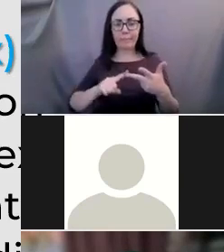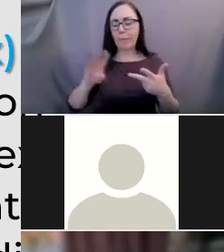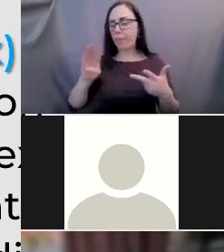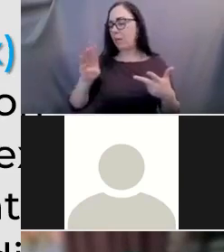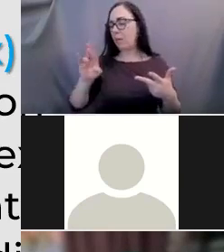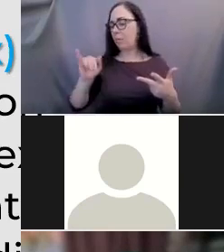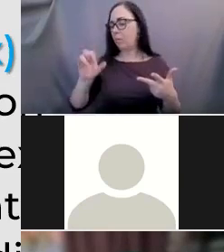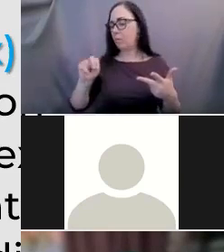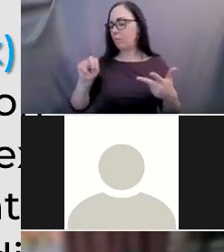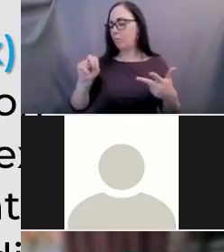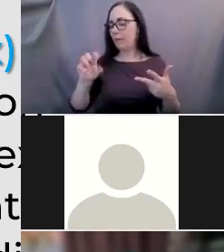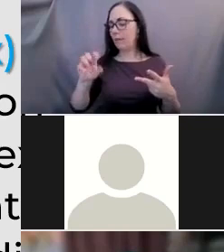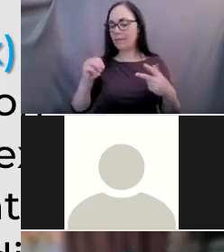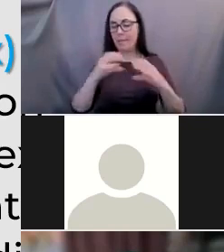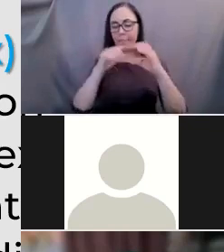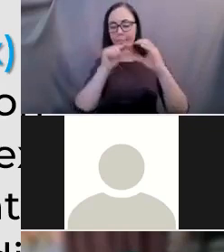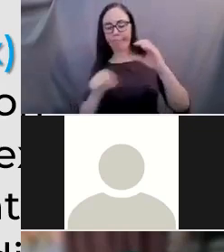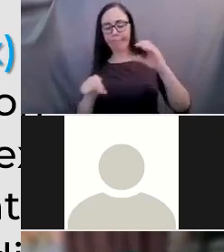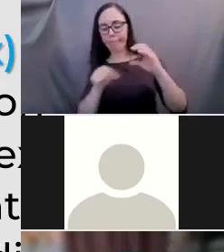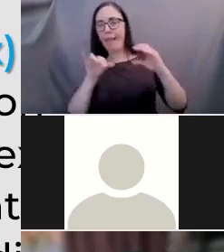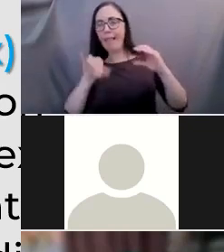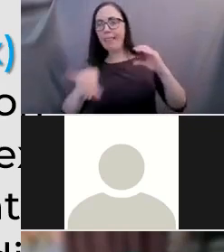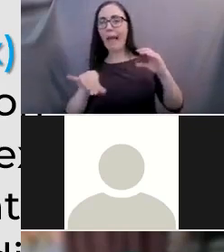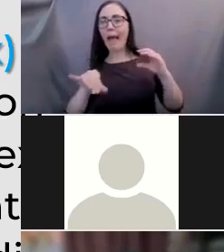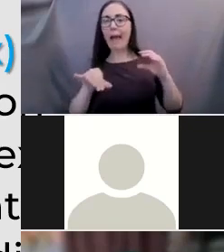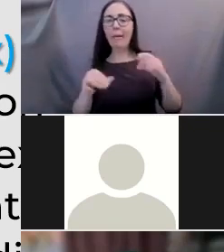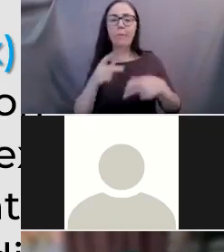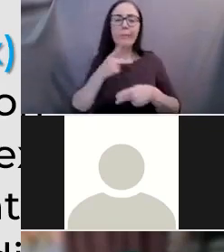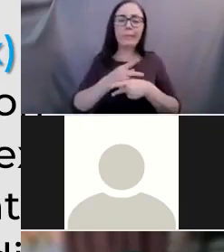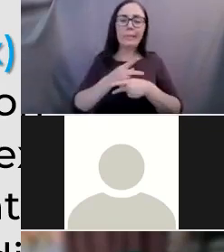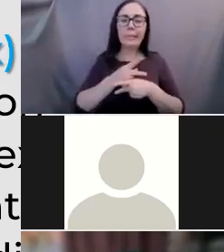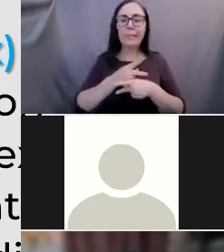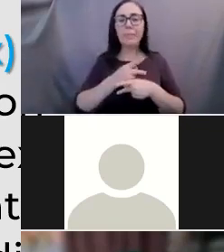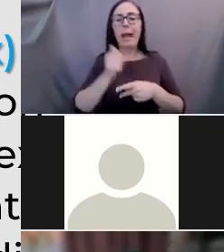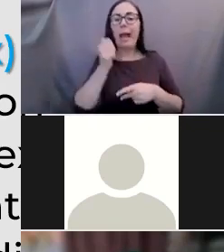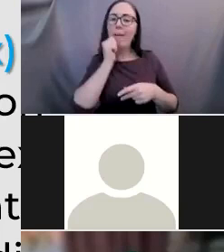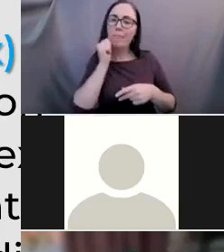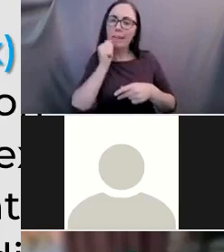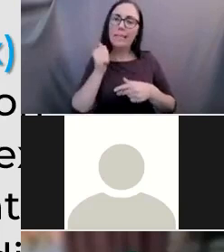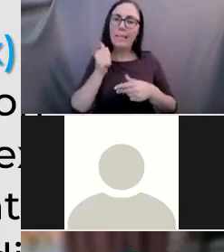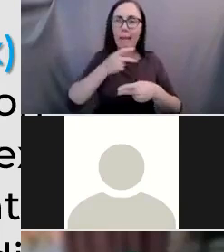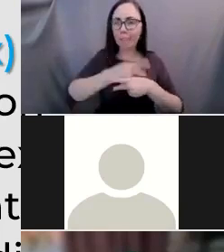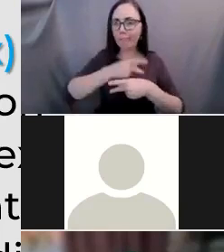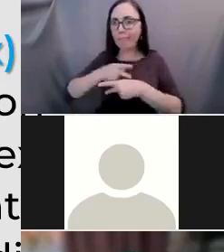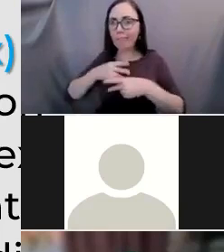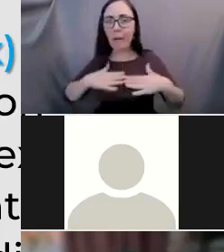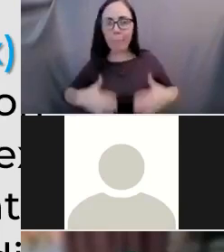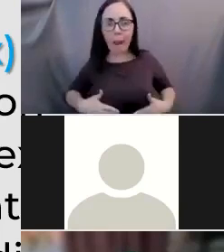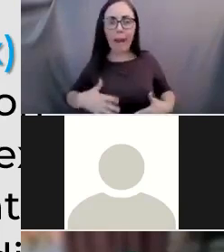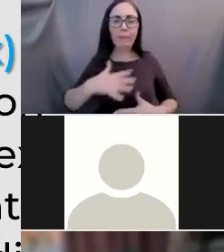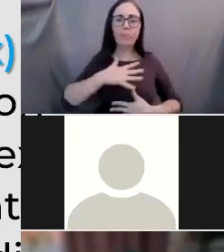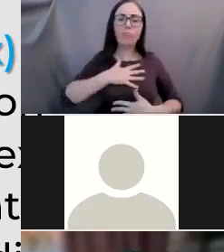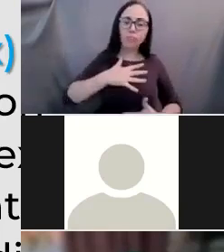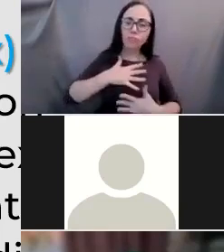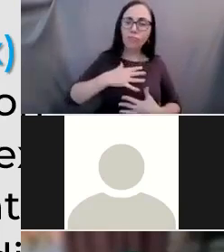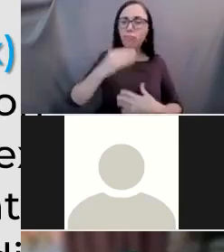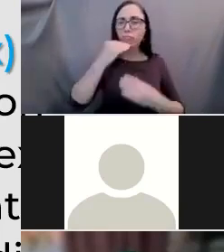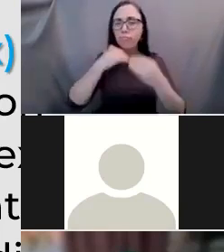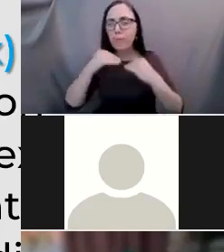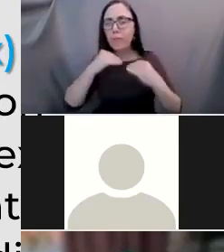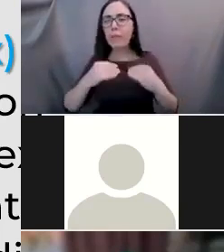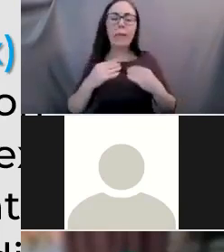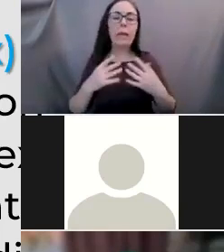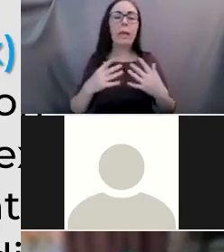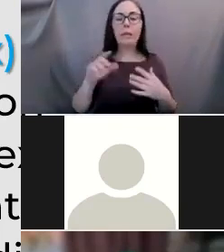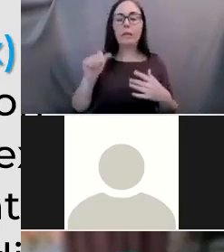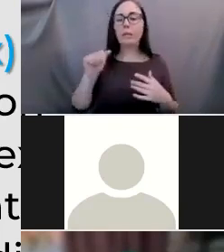like breathing, eating, arousal, fight or flight, chemical balance, and also